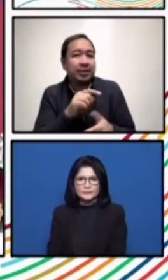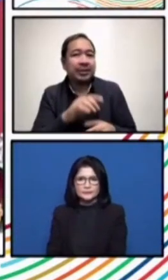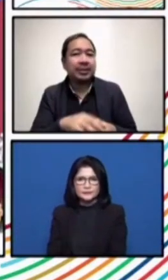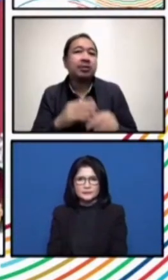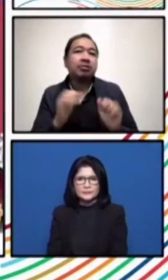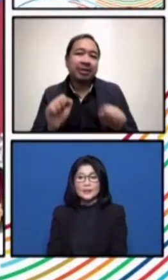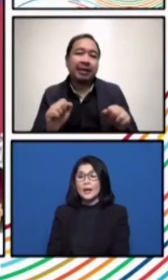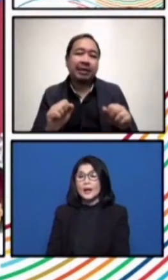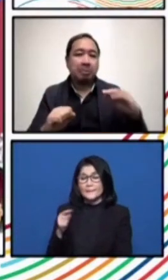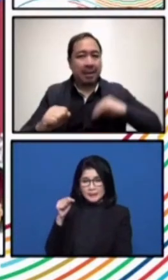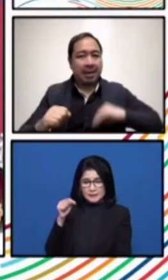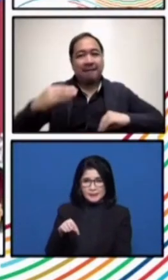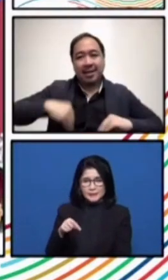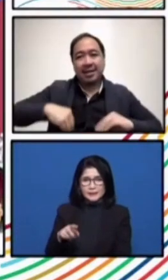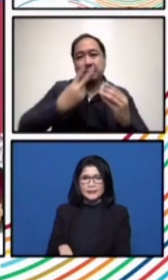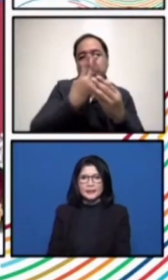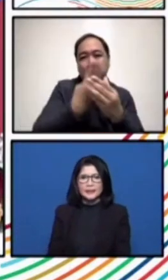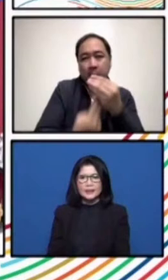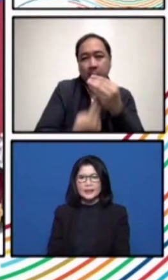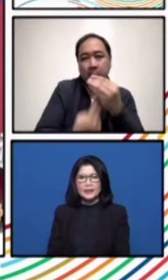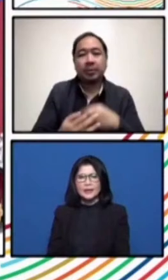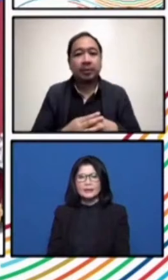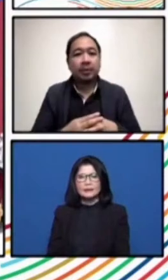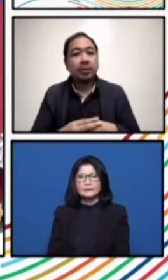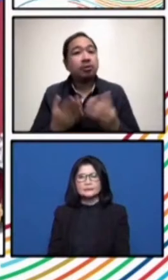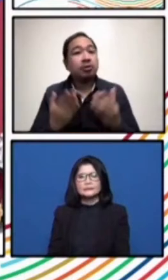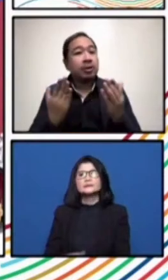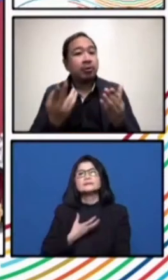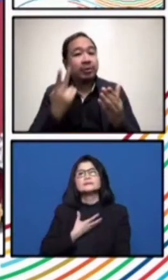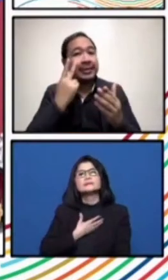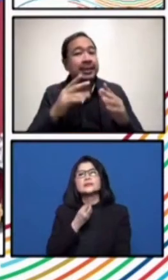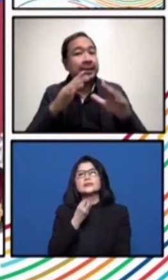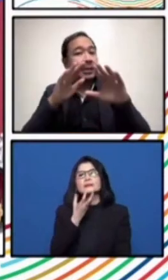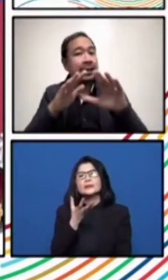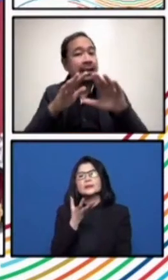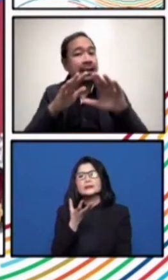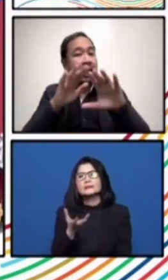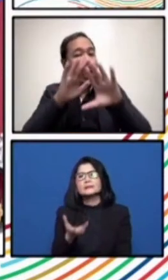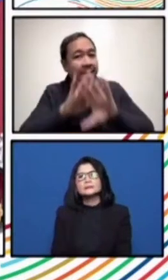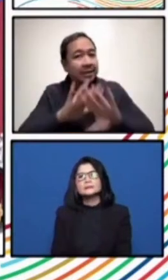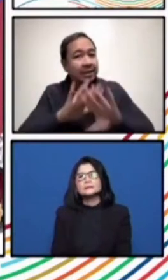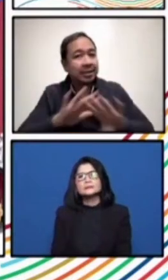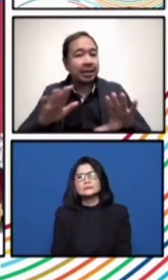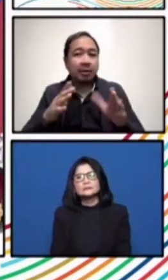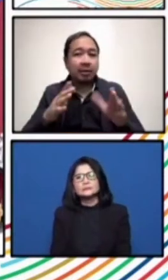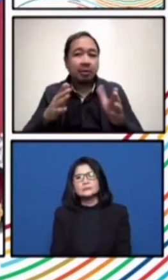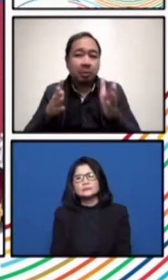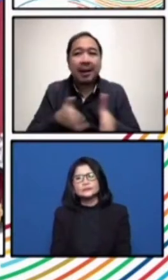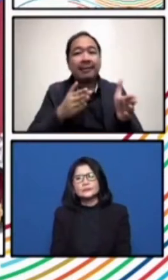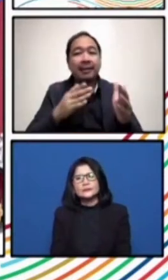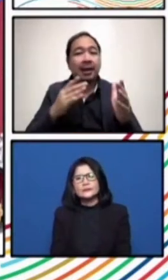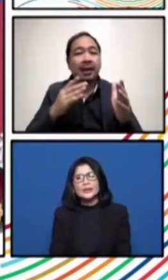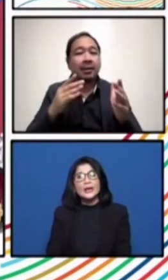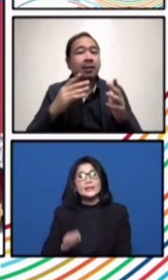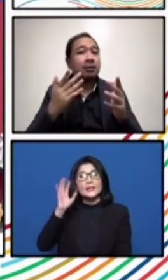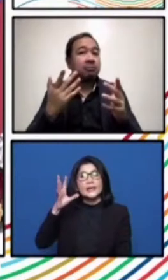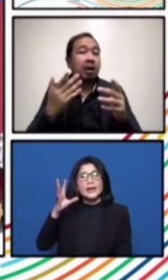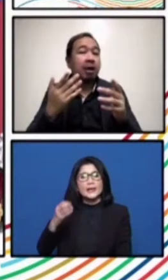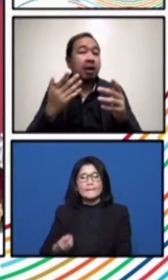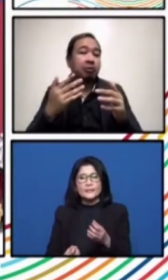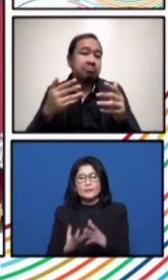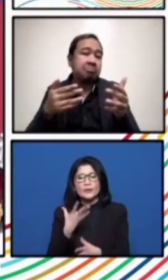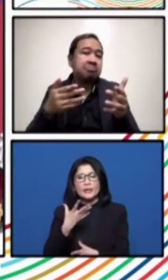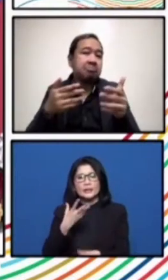I am pleased to share that asean did both when it developed enabling master plan 2025. there was a strong political commitment